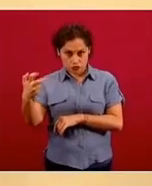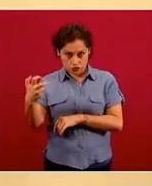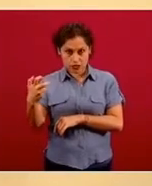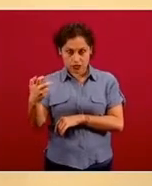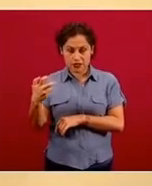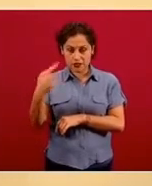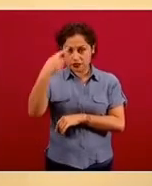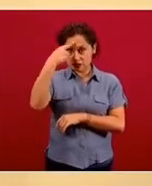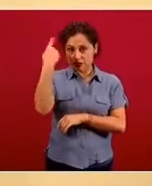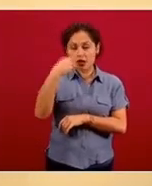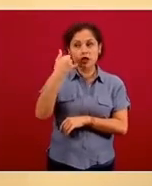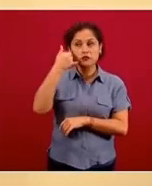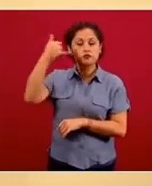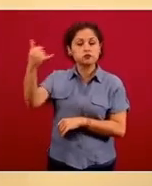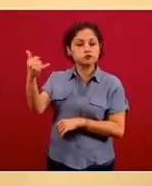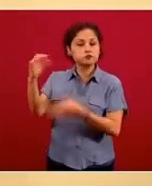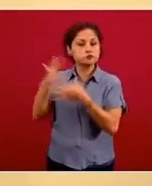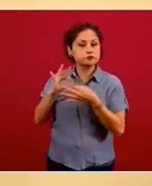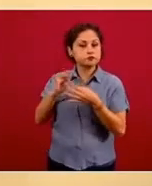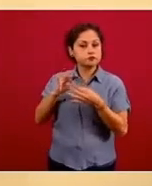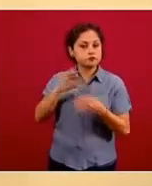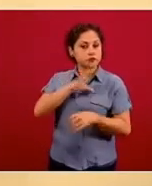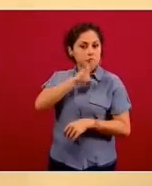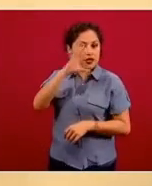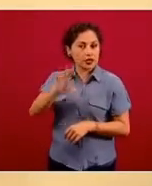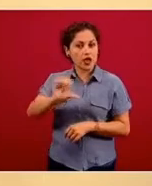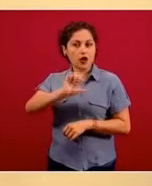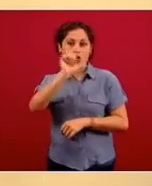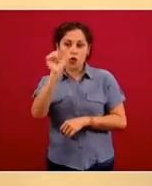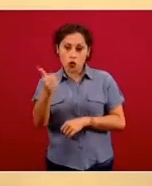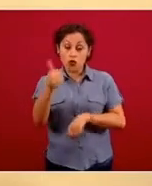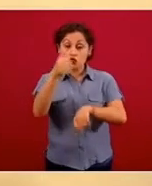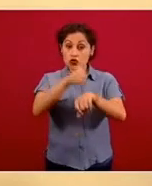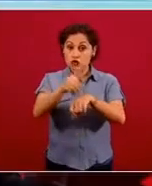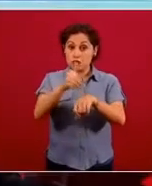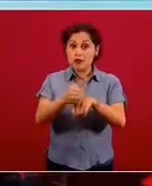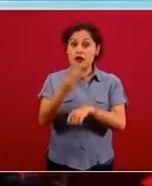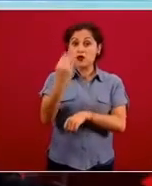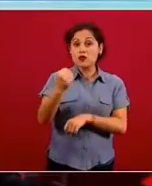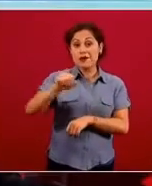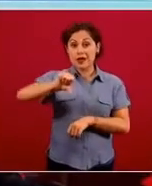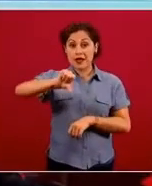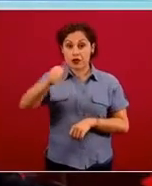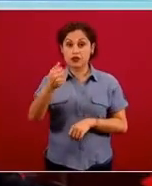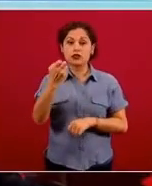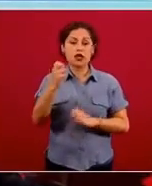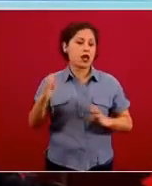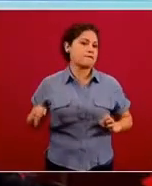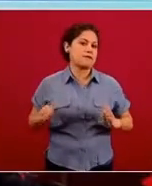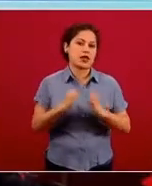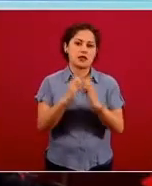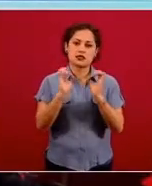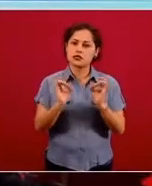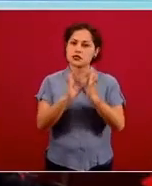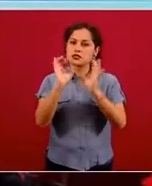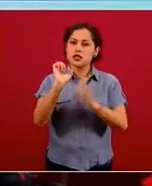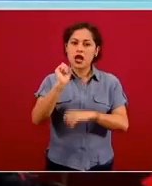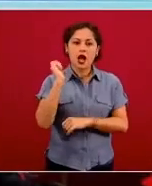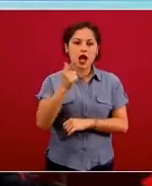we have provided to the population to seek for medical orientation. They can also call the emergency number,